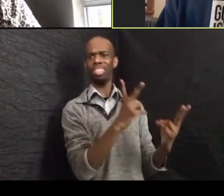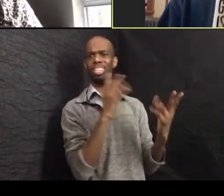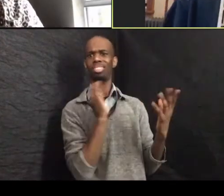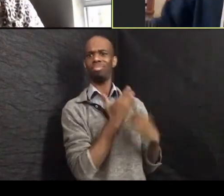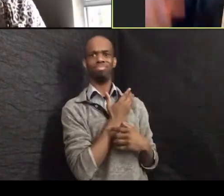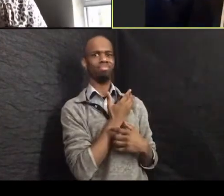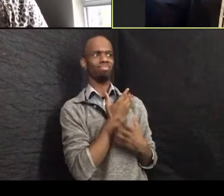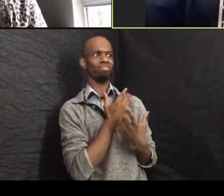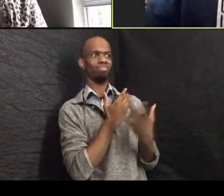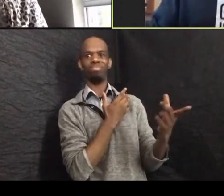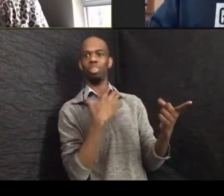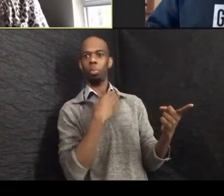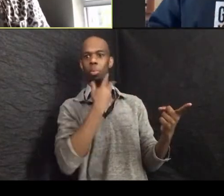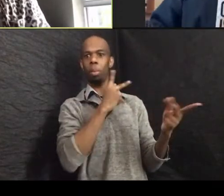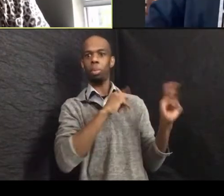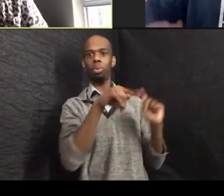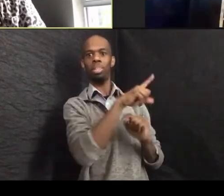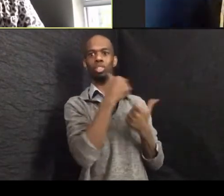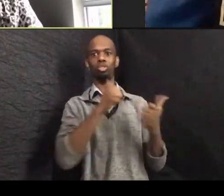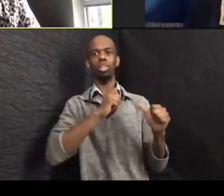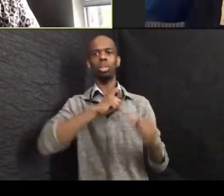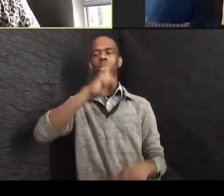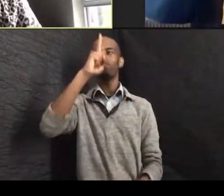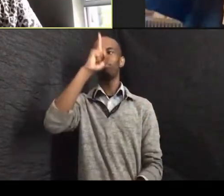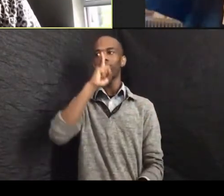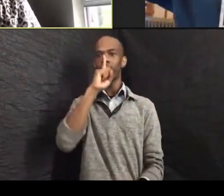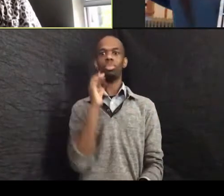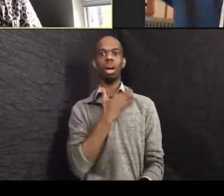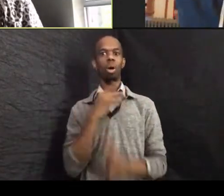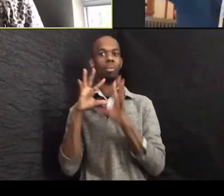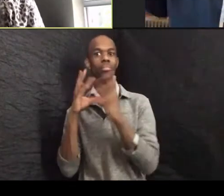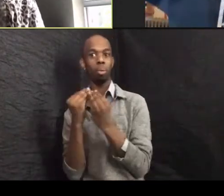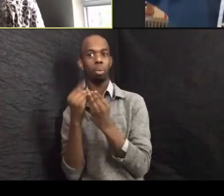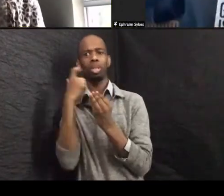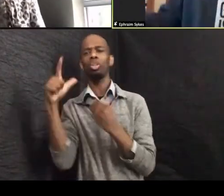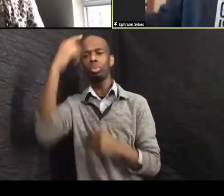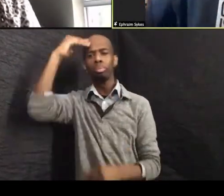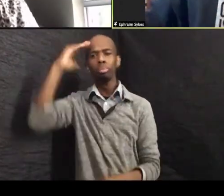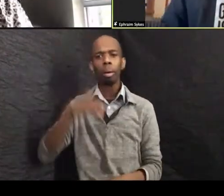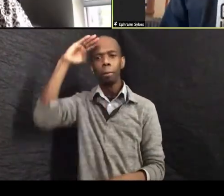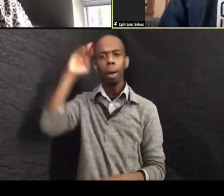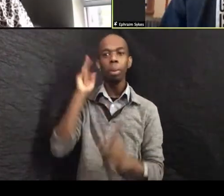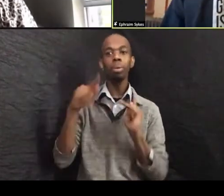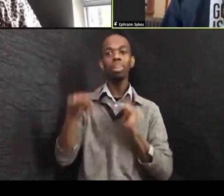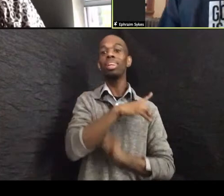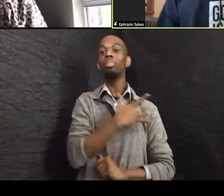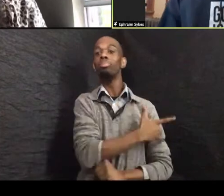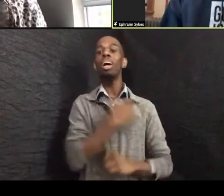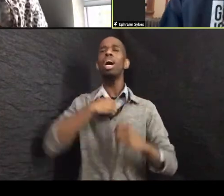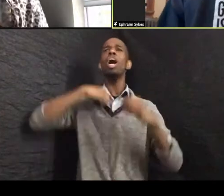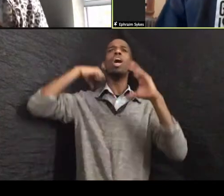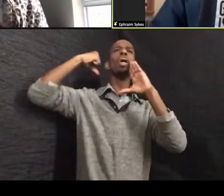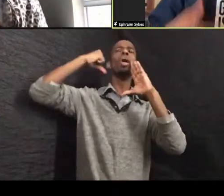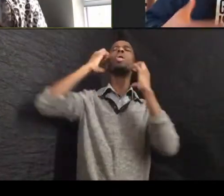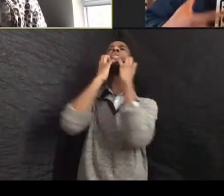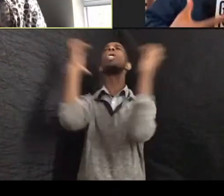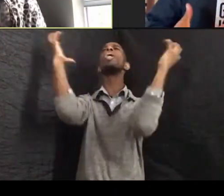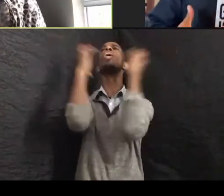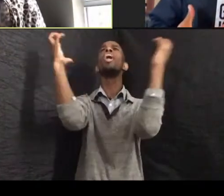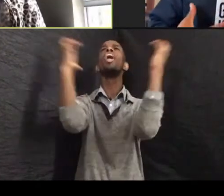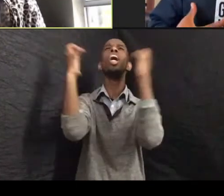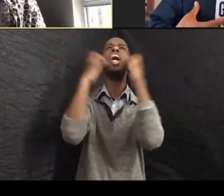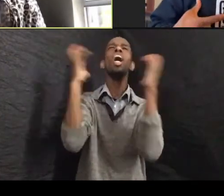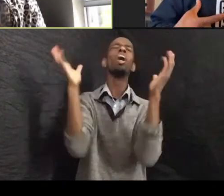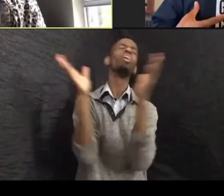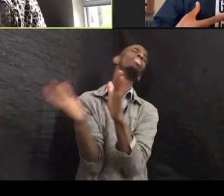mean? Because, you know, the Temptations come on, grandma gonna get up and clap. They gonna hoot and holler, you know what I'm saying? They gonna talk back to the stage. Right. Yo, that made us, you know